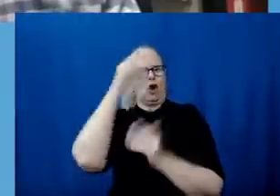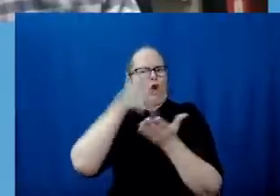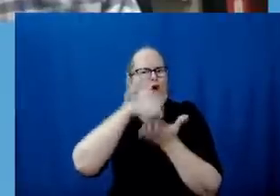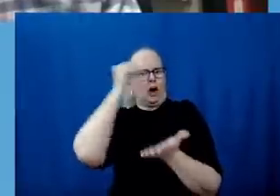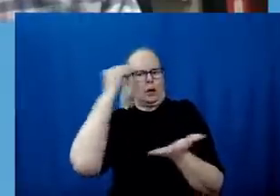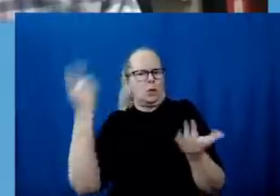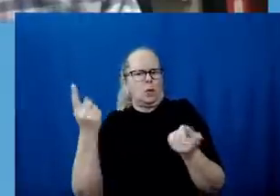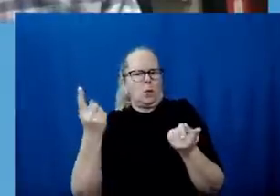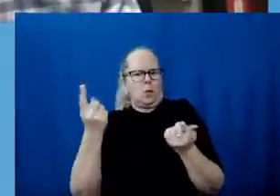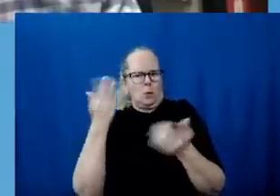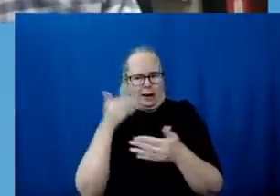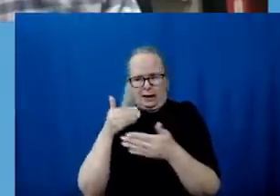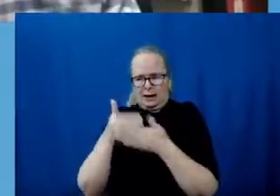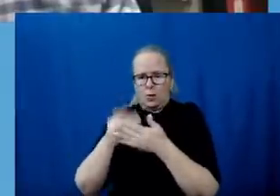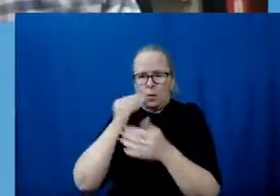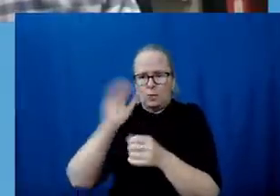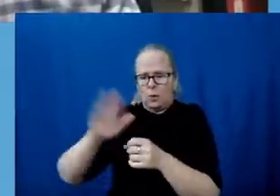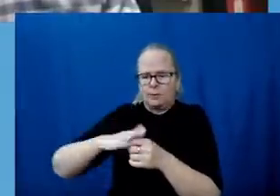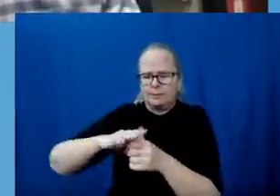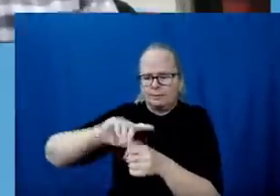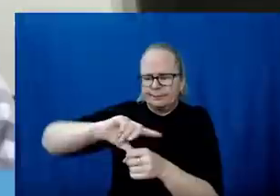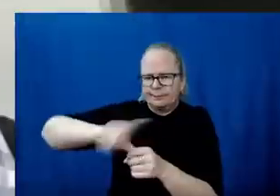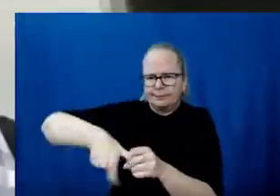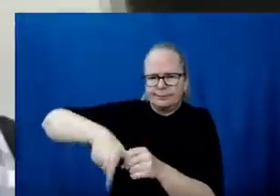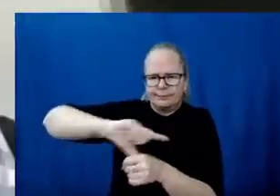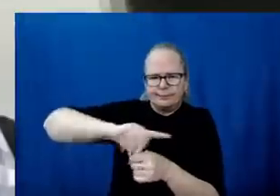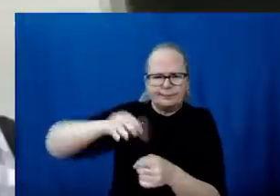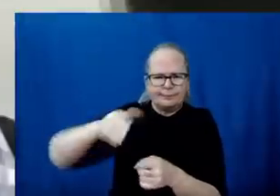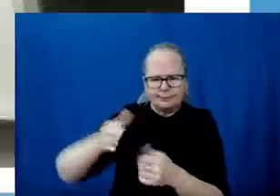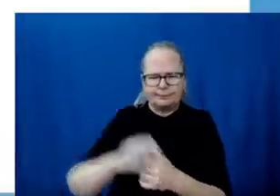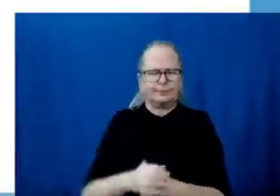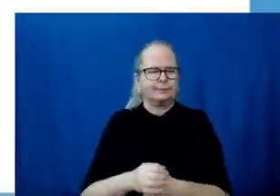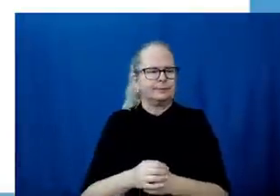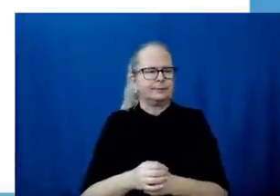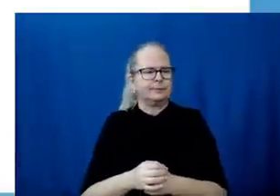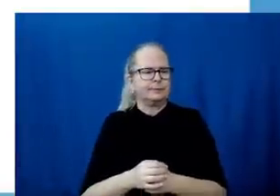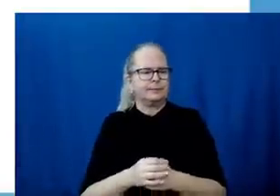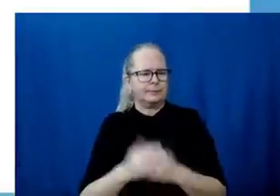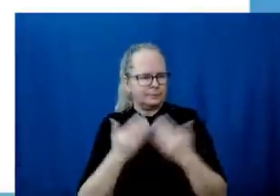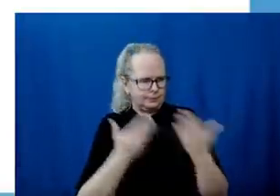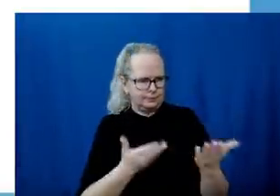monitor levels of COVID-19 close to their home. Thank you.